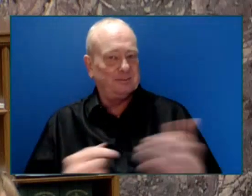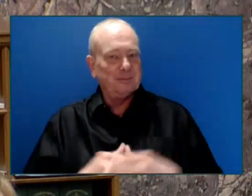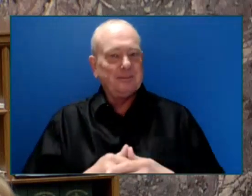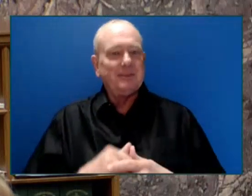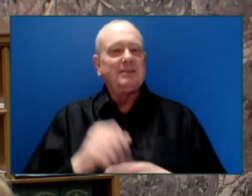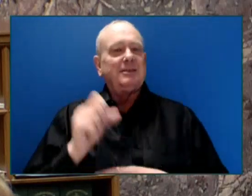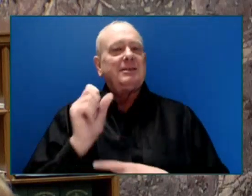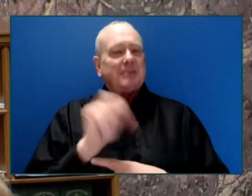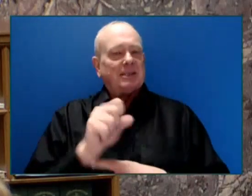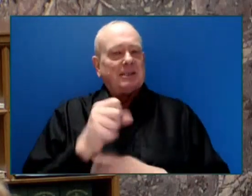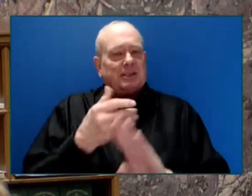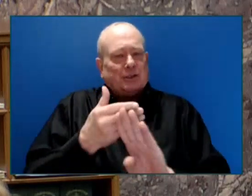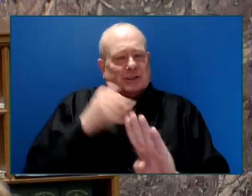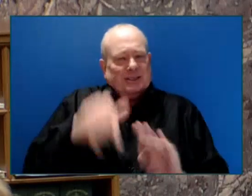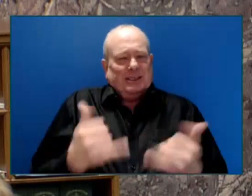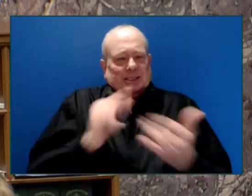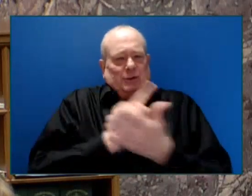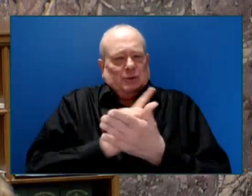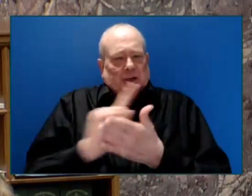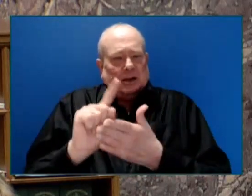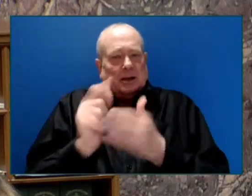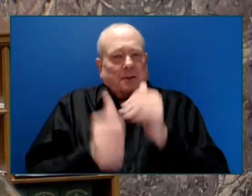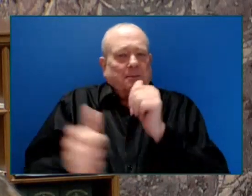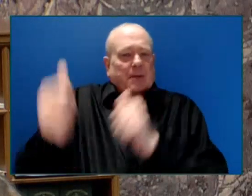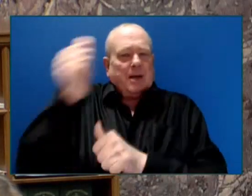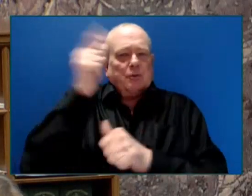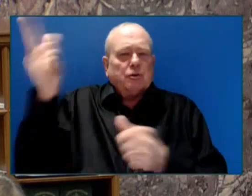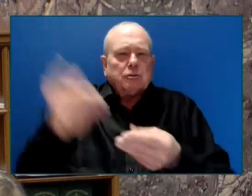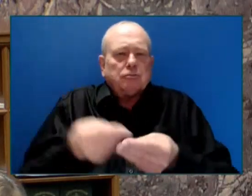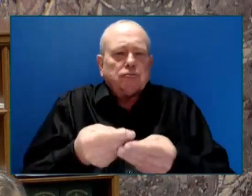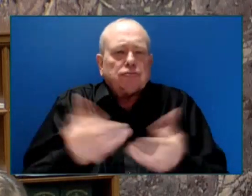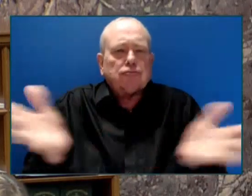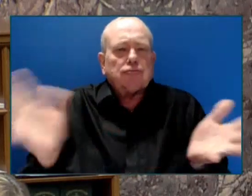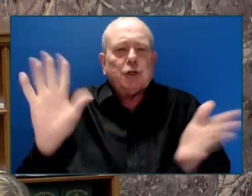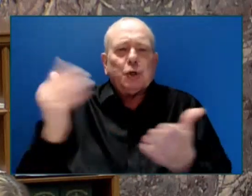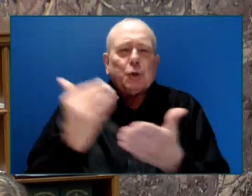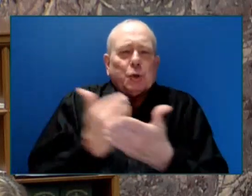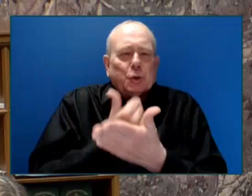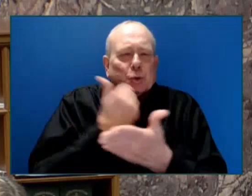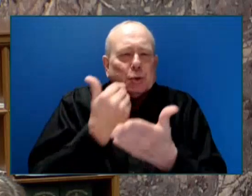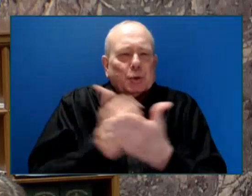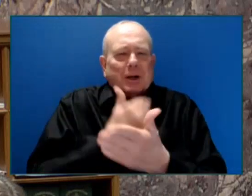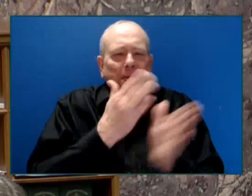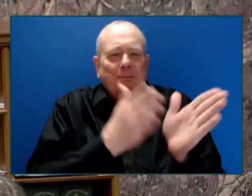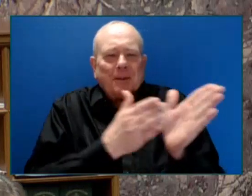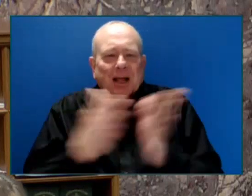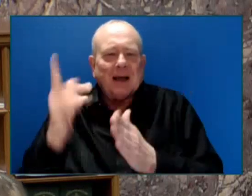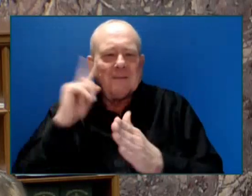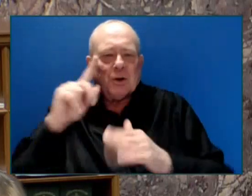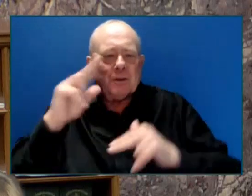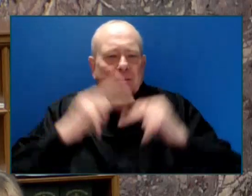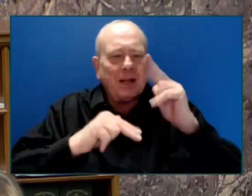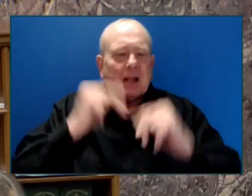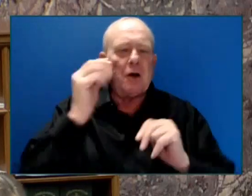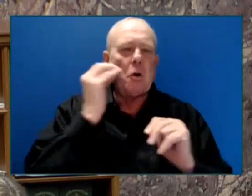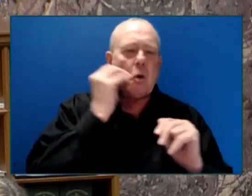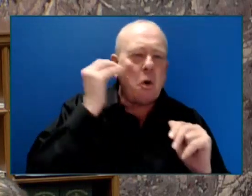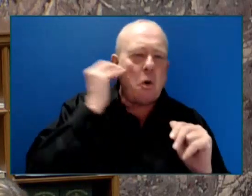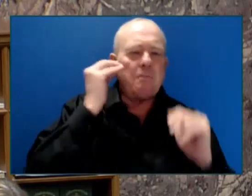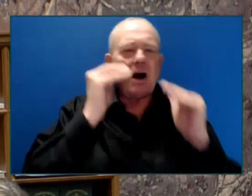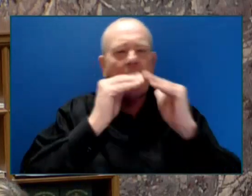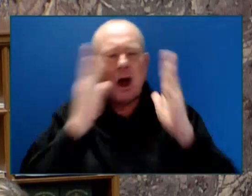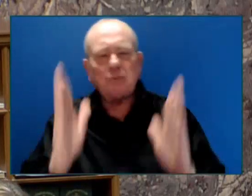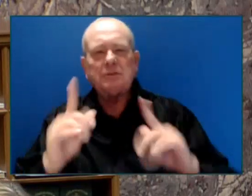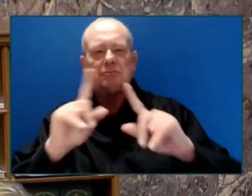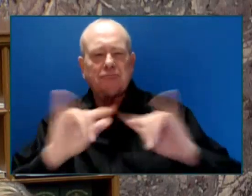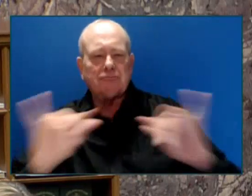released their latest new housing plan, and not surprisingly, it has few details. It will delay important